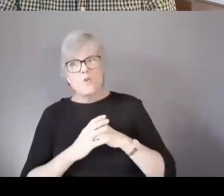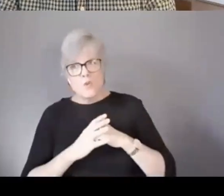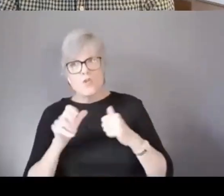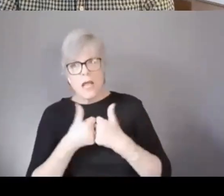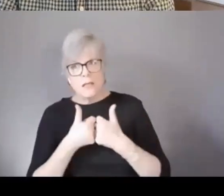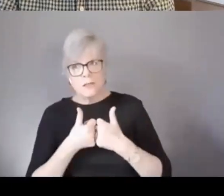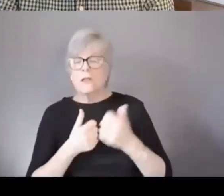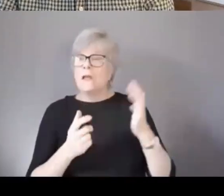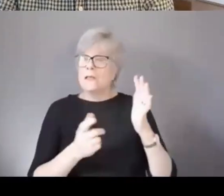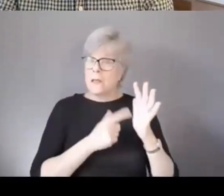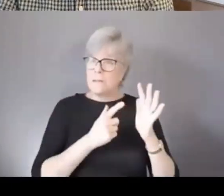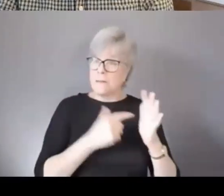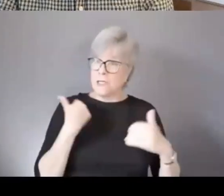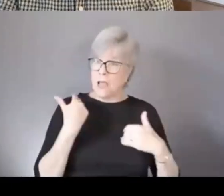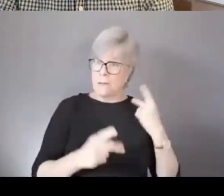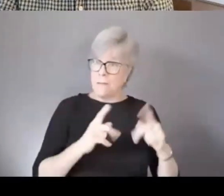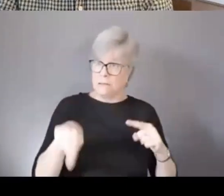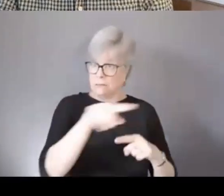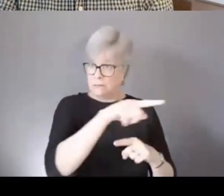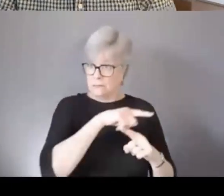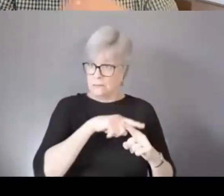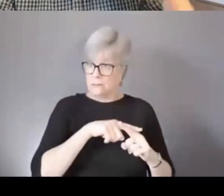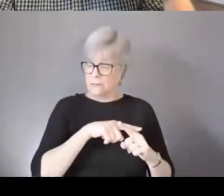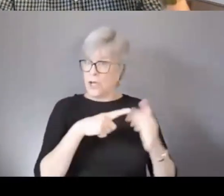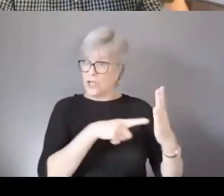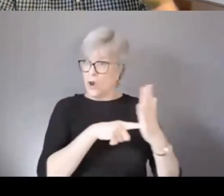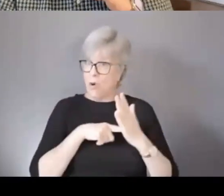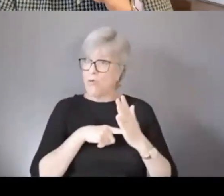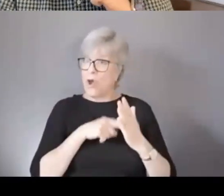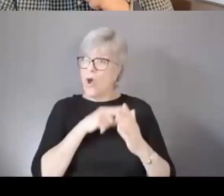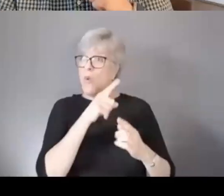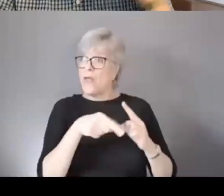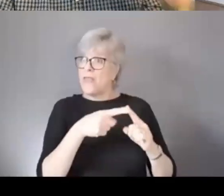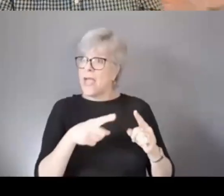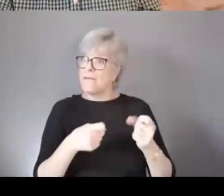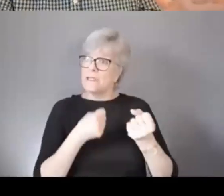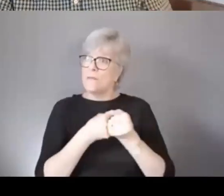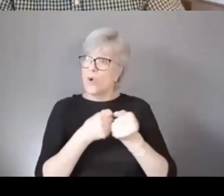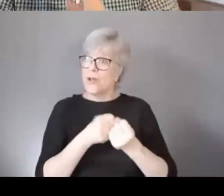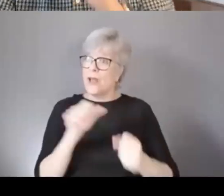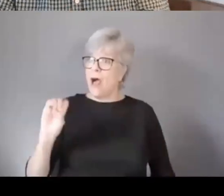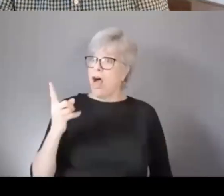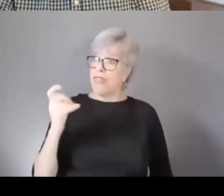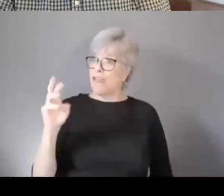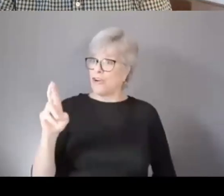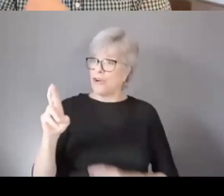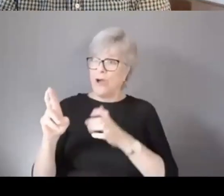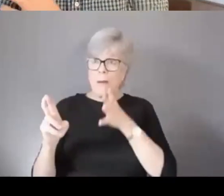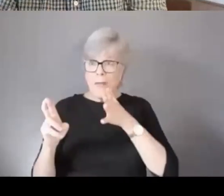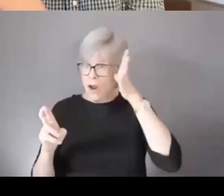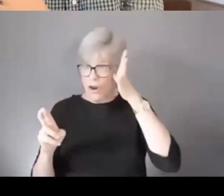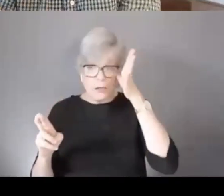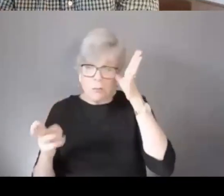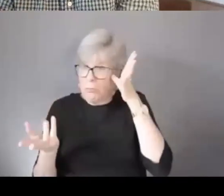For young people specifically, it is shown that when they have a supportive other adult, meaning not a parent, not a grandparent,